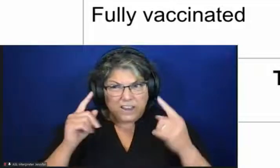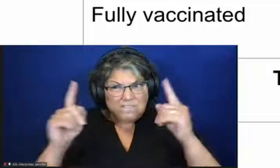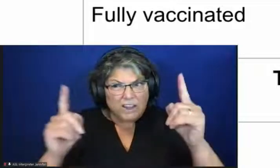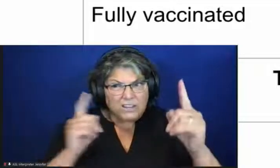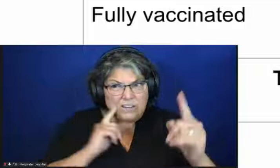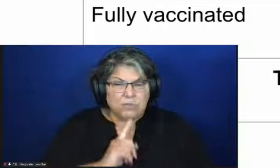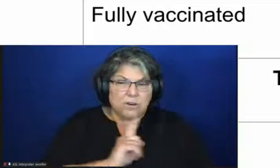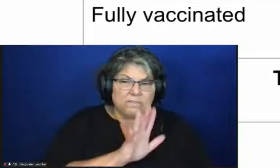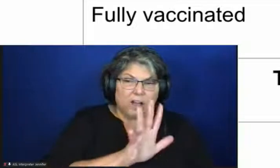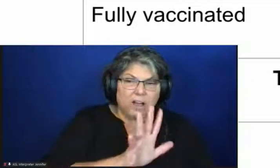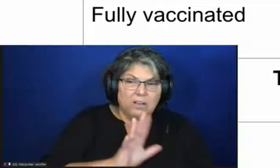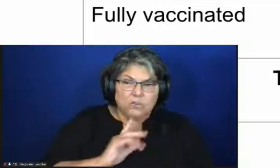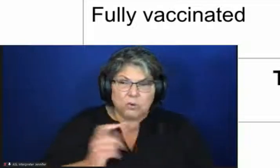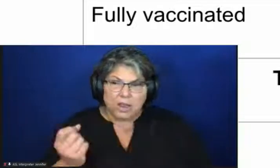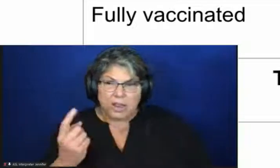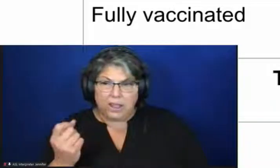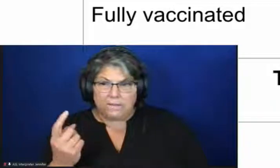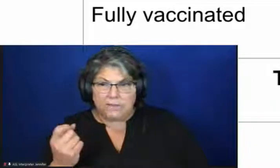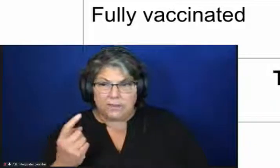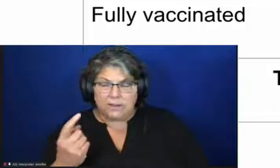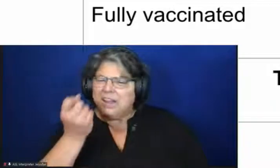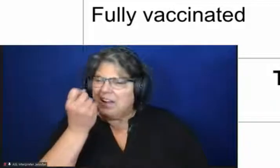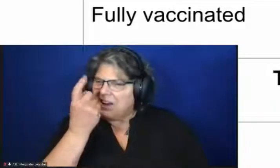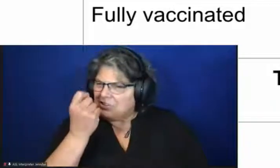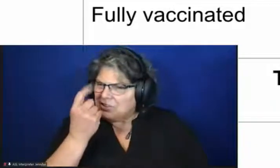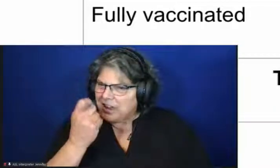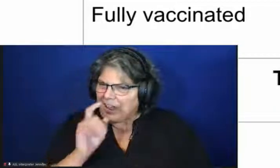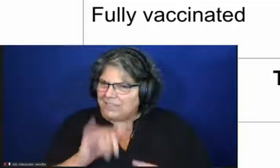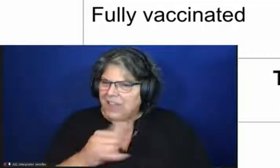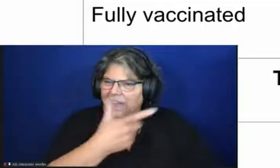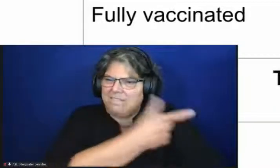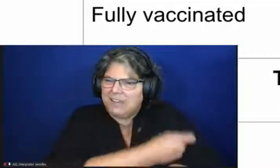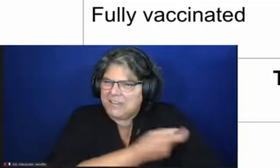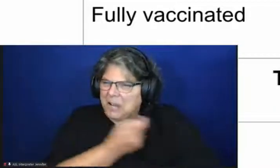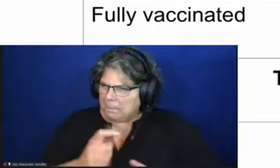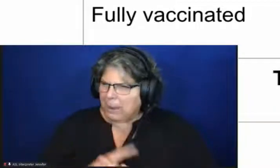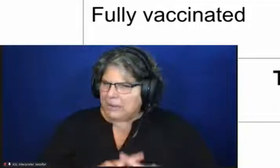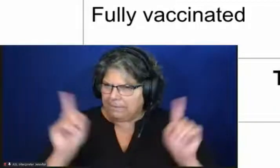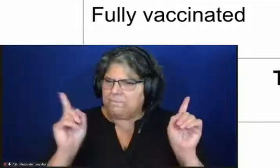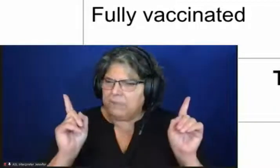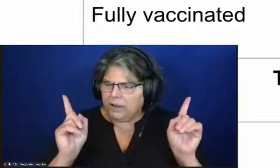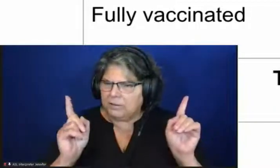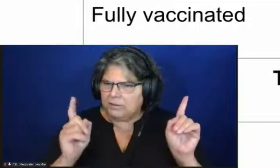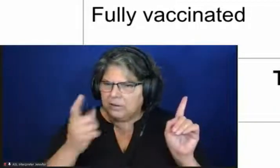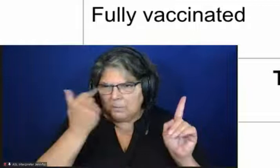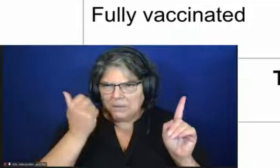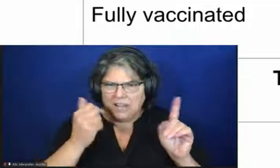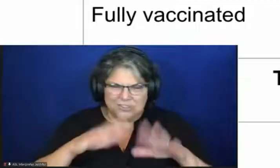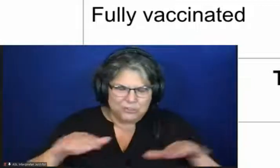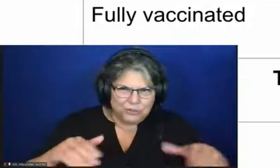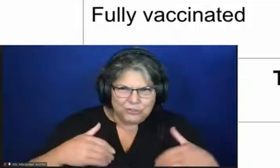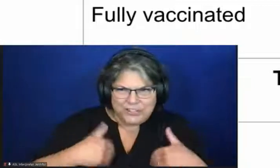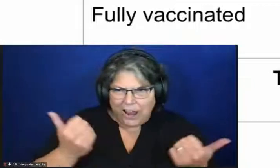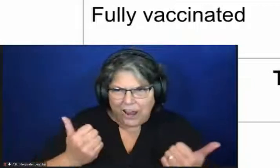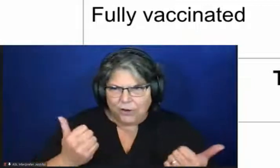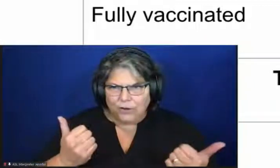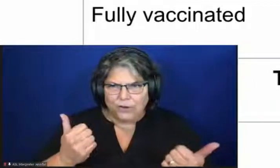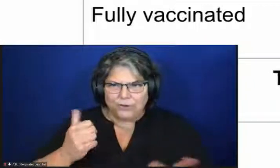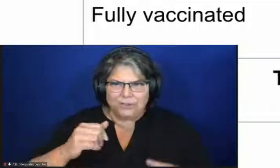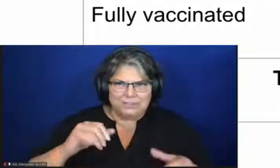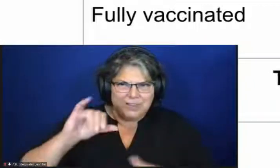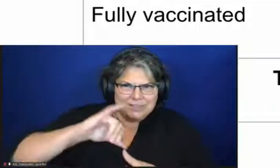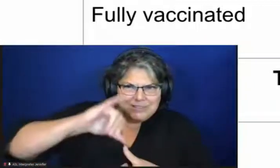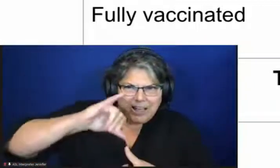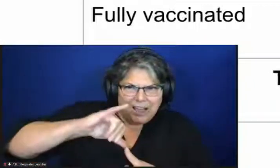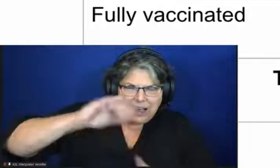The vaccine will be a different formulation to account for the age and size of younger children compared to adults.